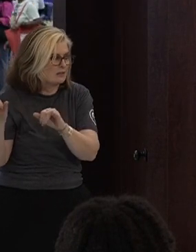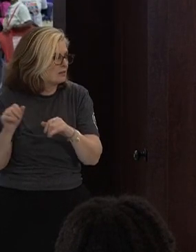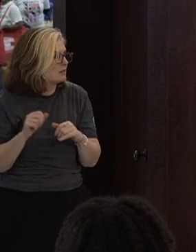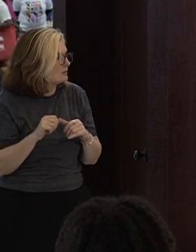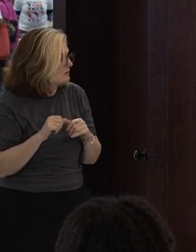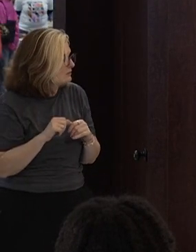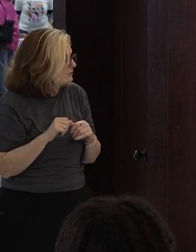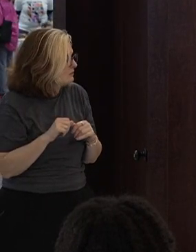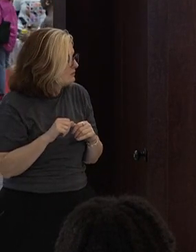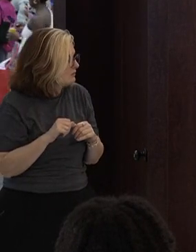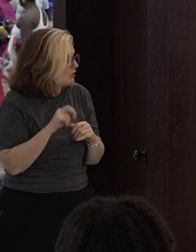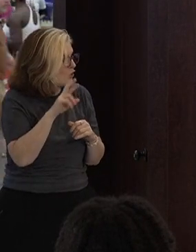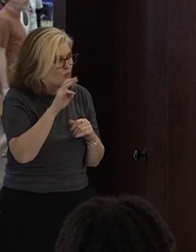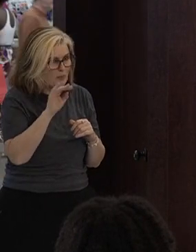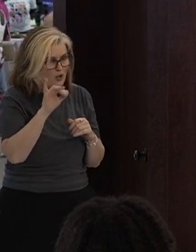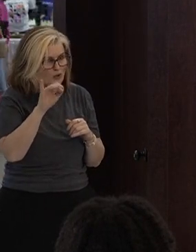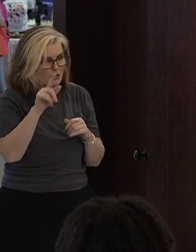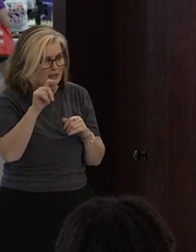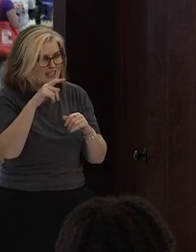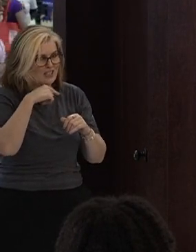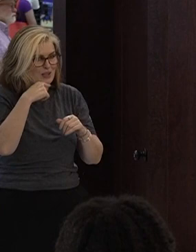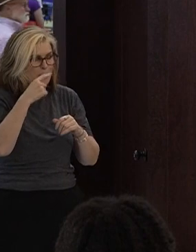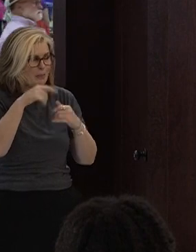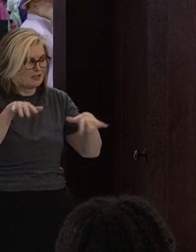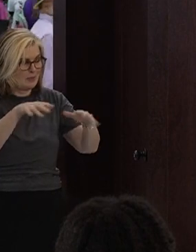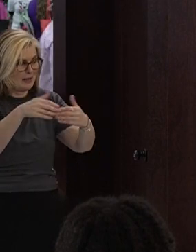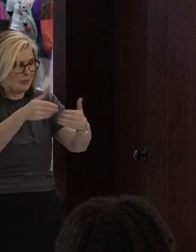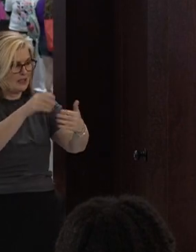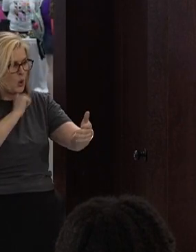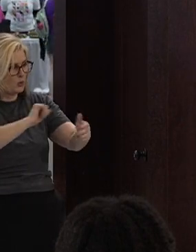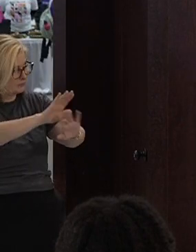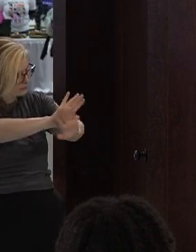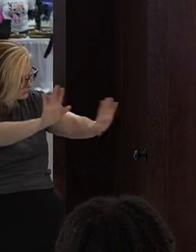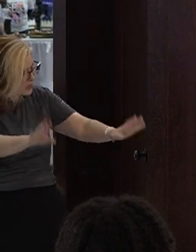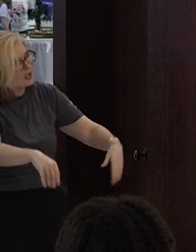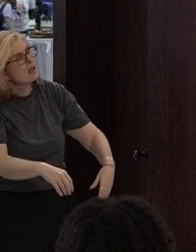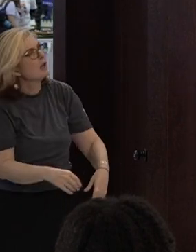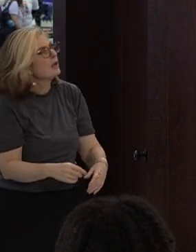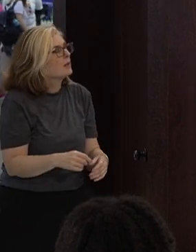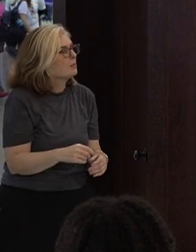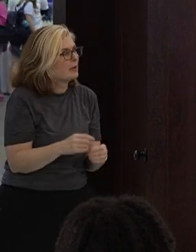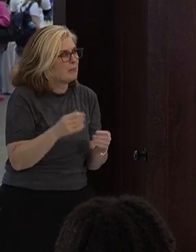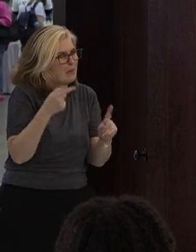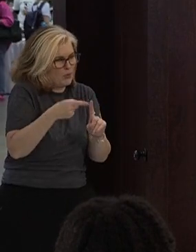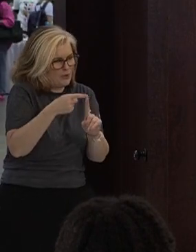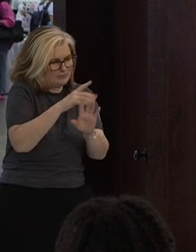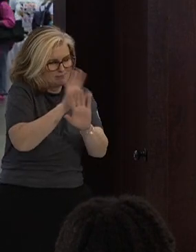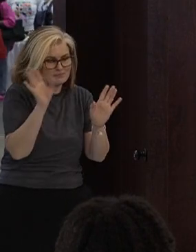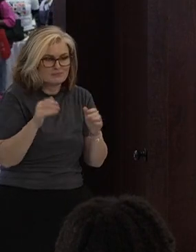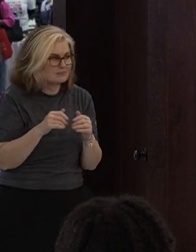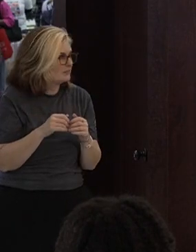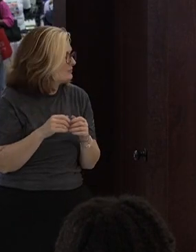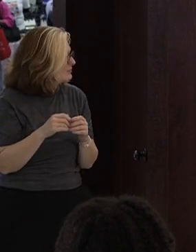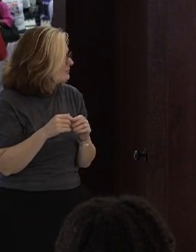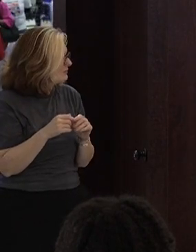But of course, Romeo and Juliet's in the public domain anyway because it's so old, but you get the point.